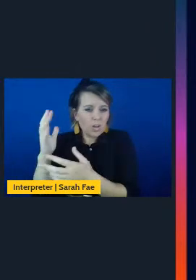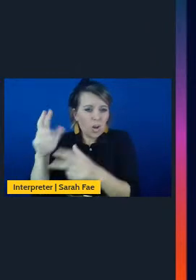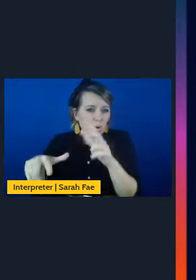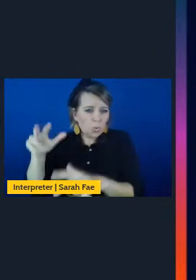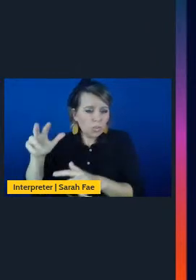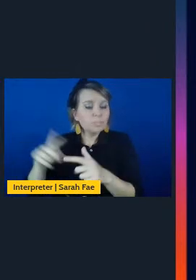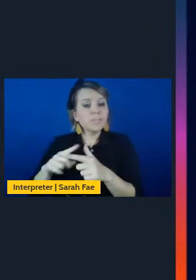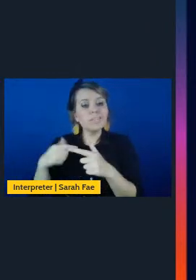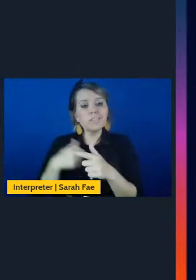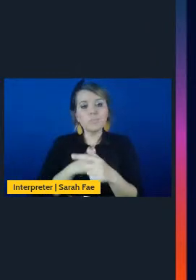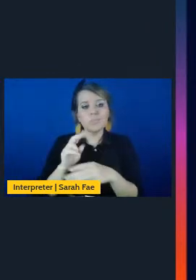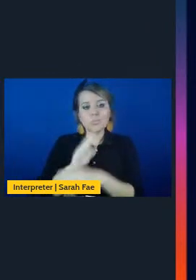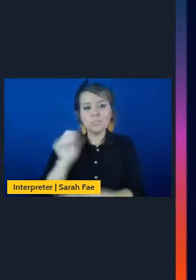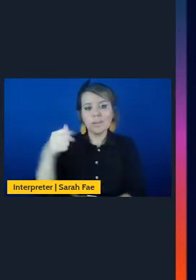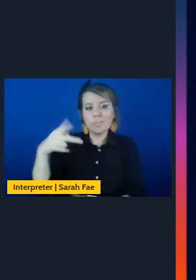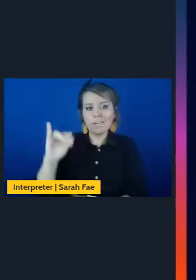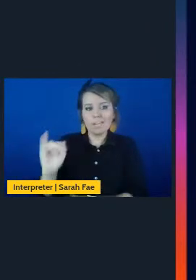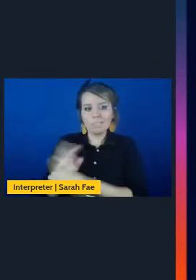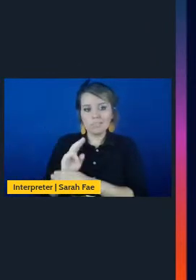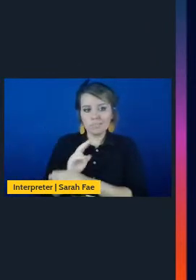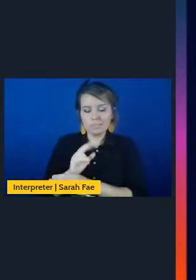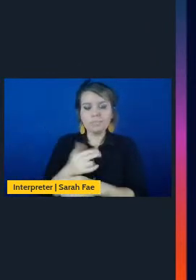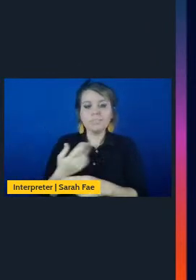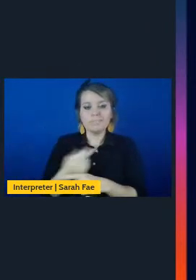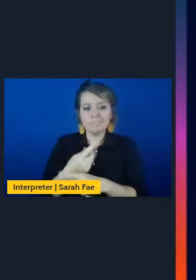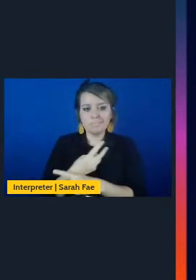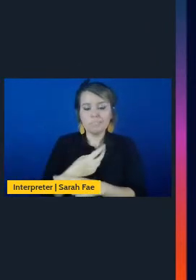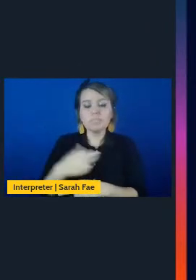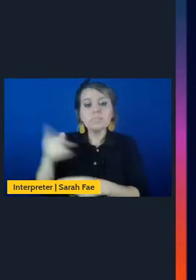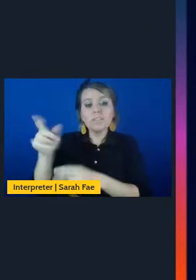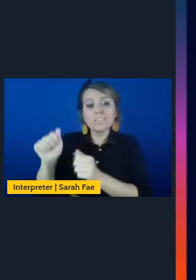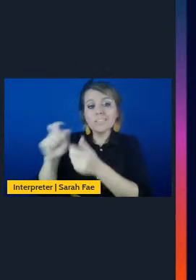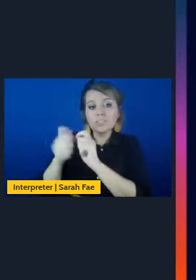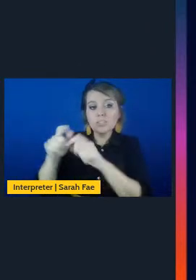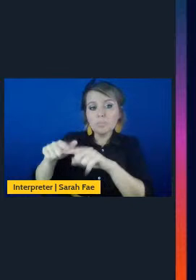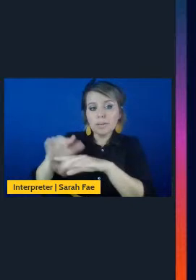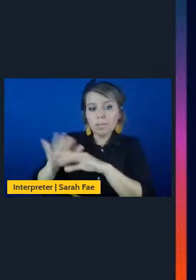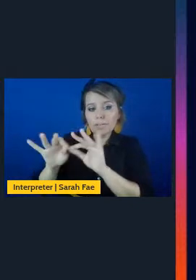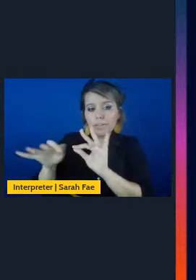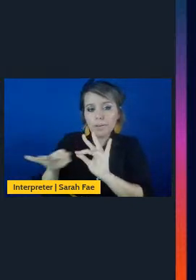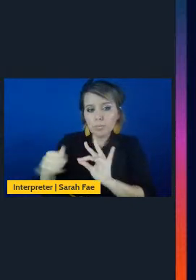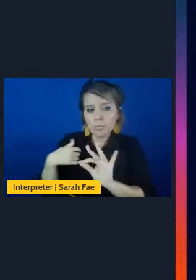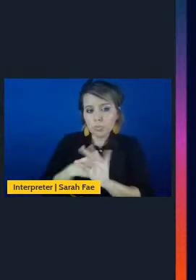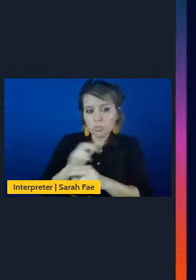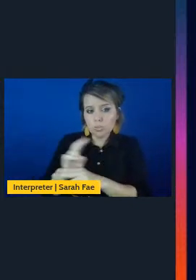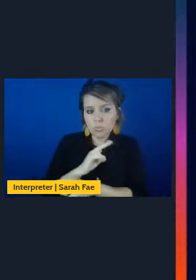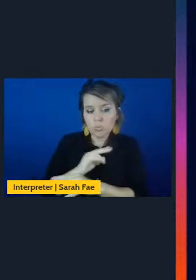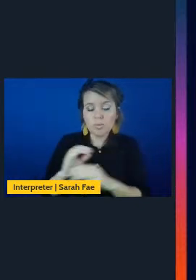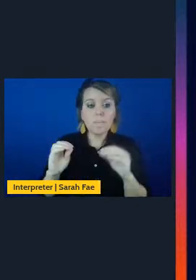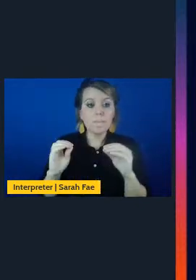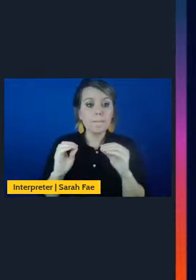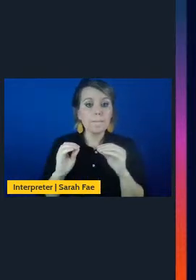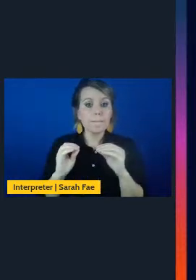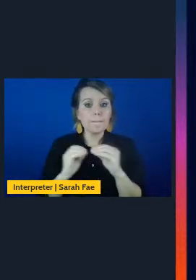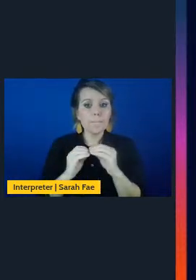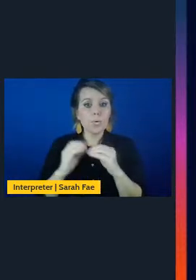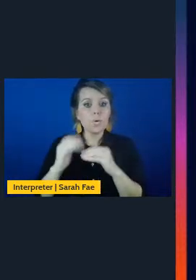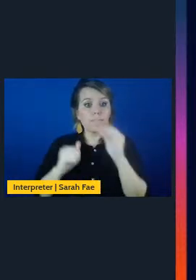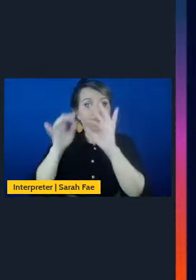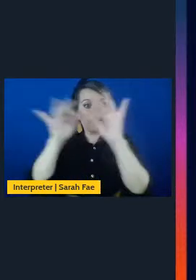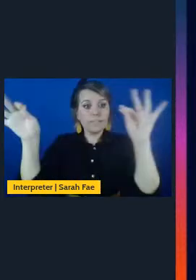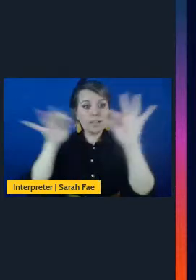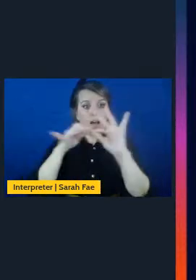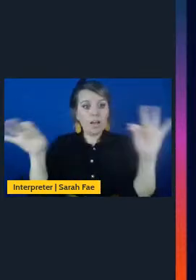a Go example, but it can change depending on the language that you use. So more than the lines of code